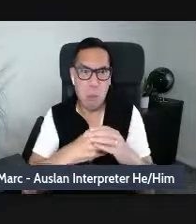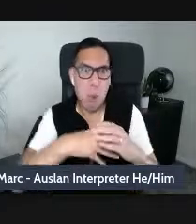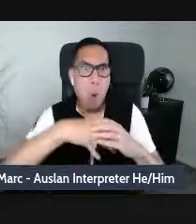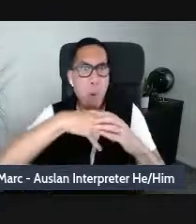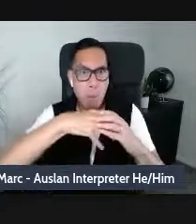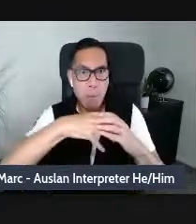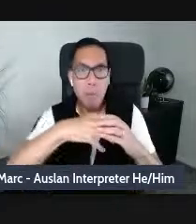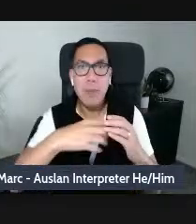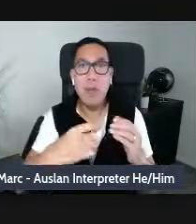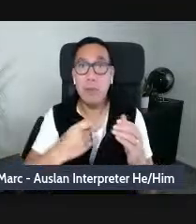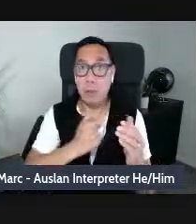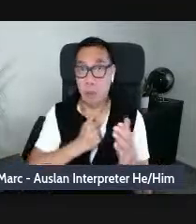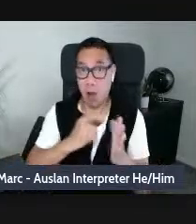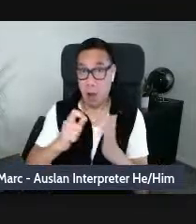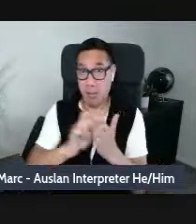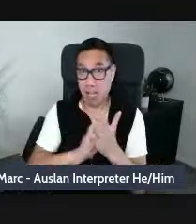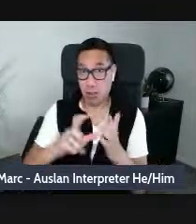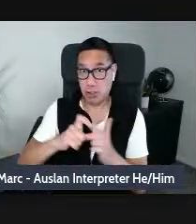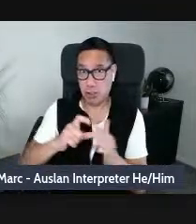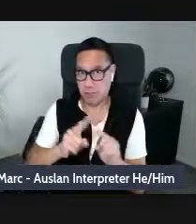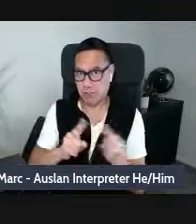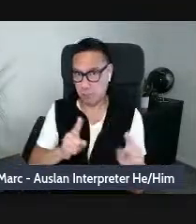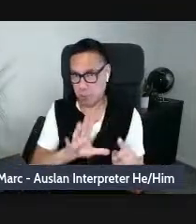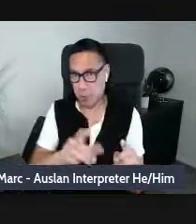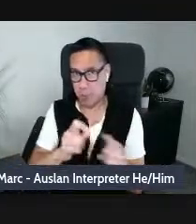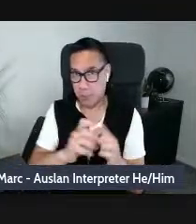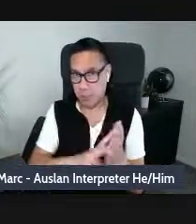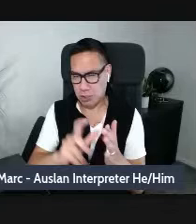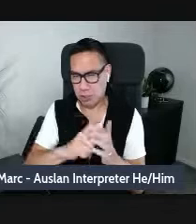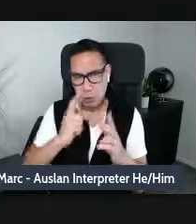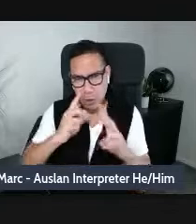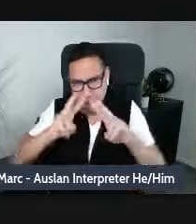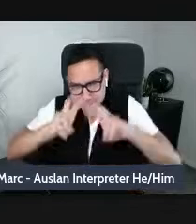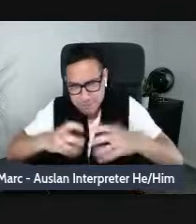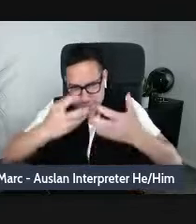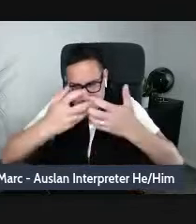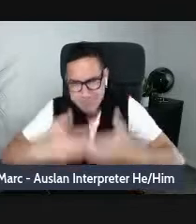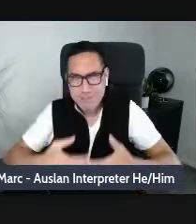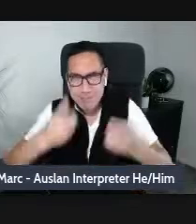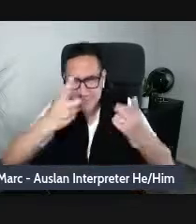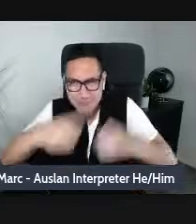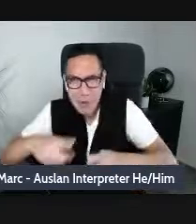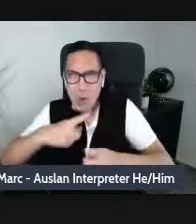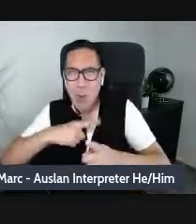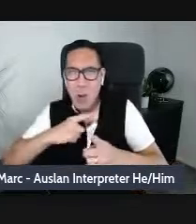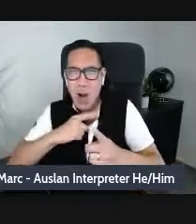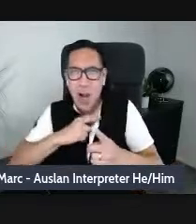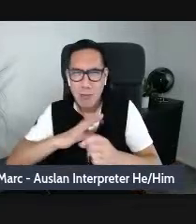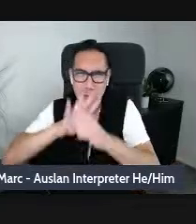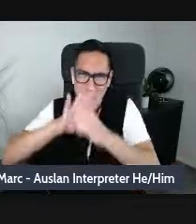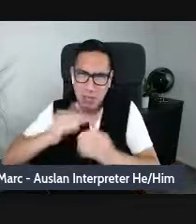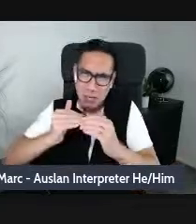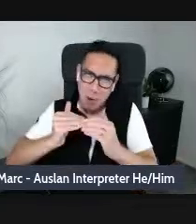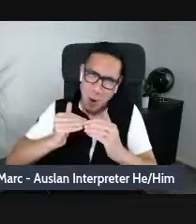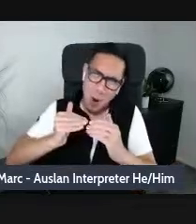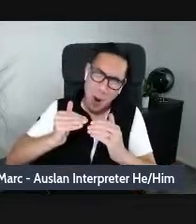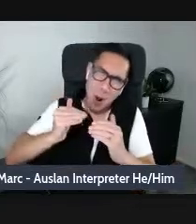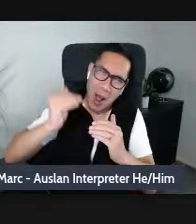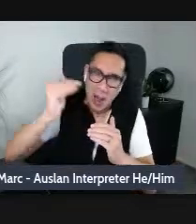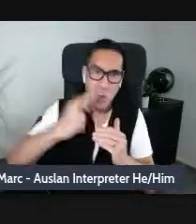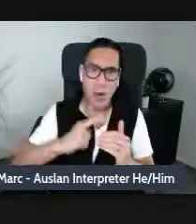PhD comes into this is sort of trying to work out what is the cause of this pressure rise. And so to understand that,